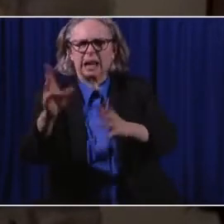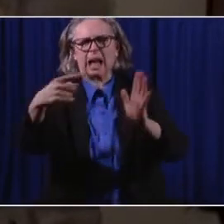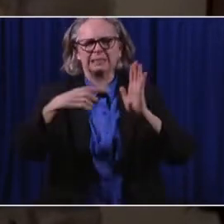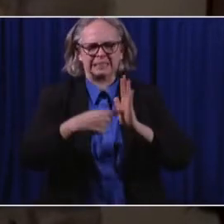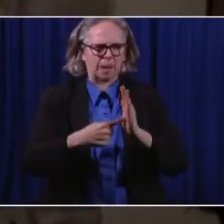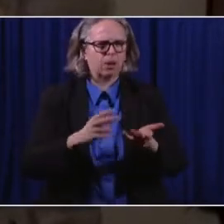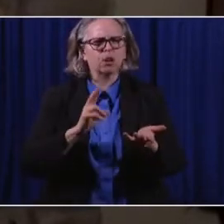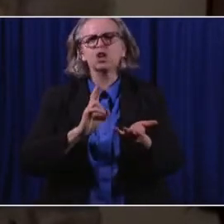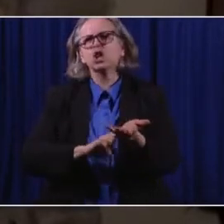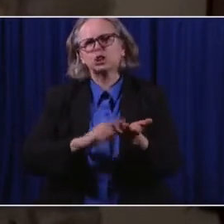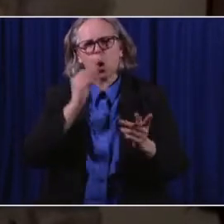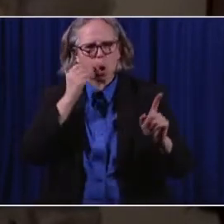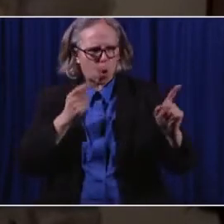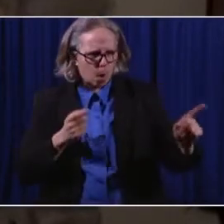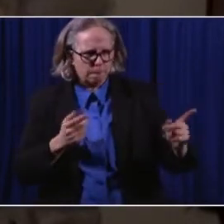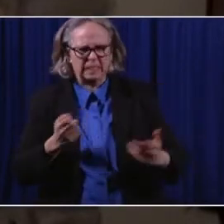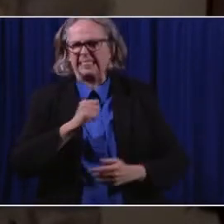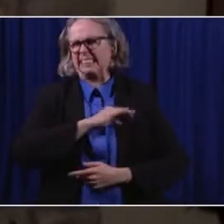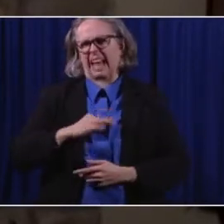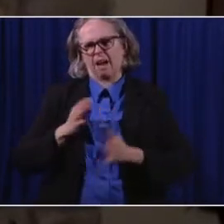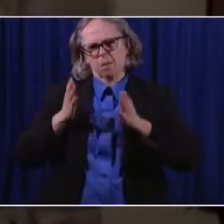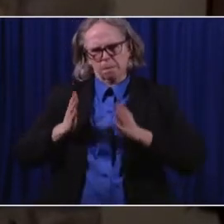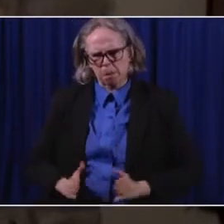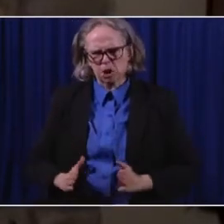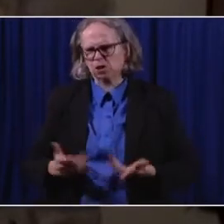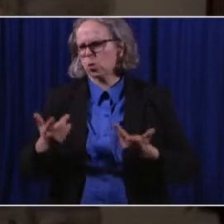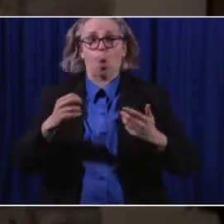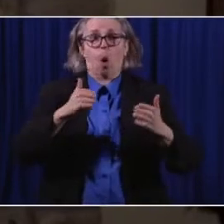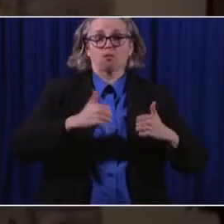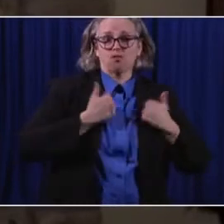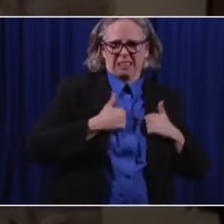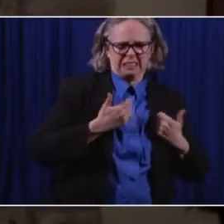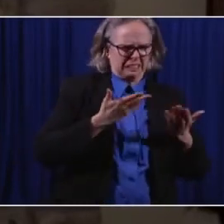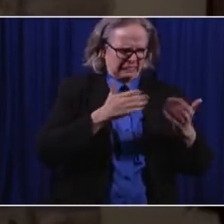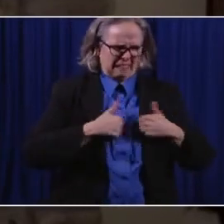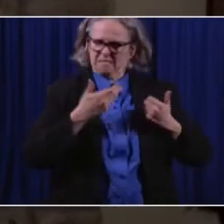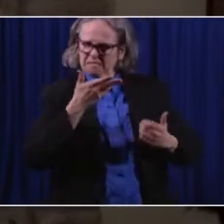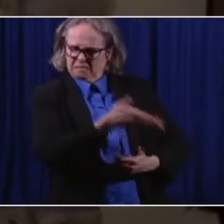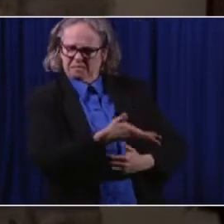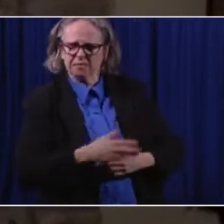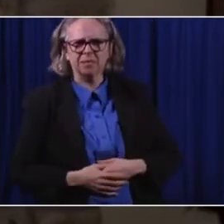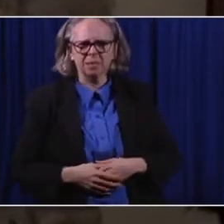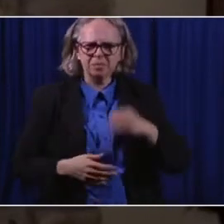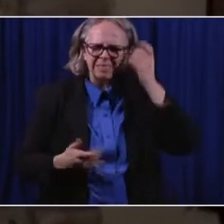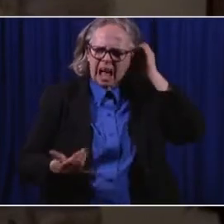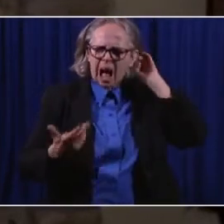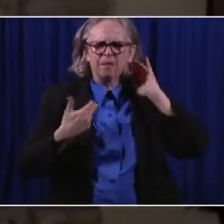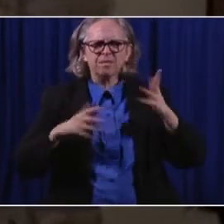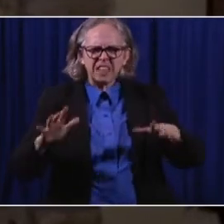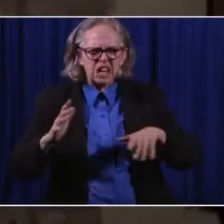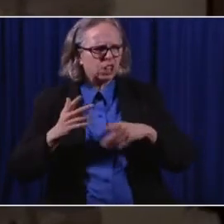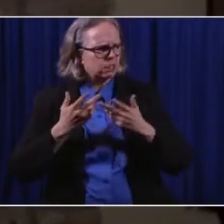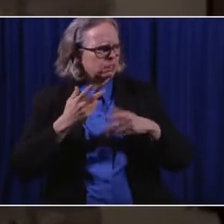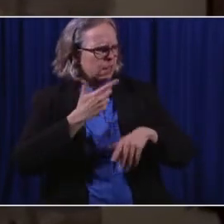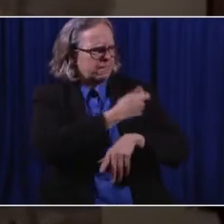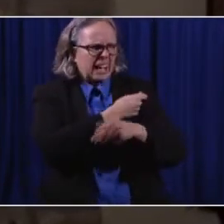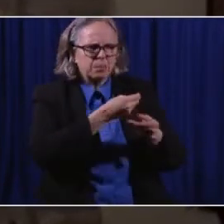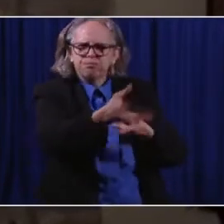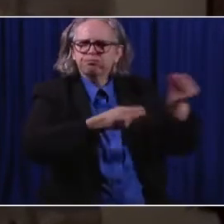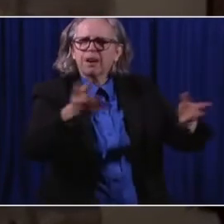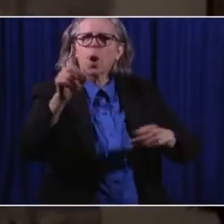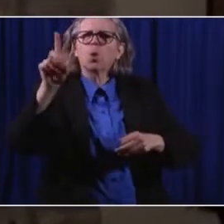Nursing home staff and residents of nursing homes. The way the federal government set this program up